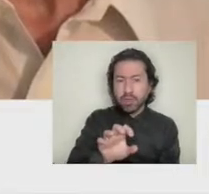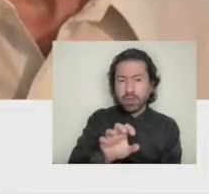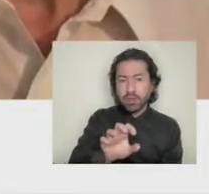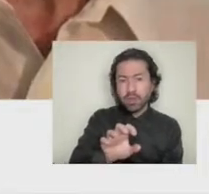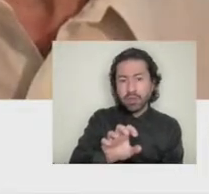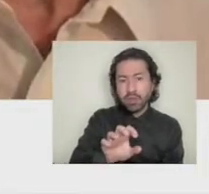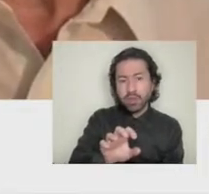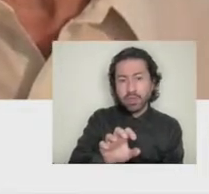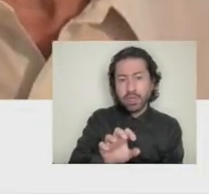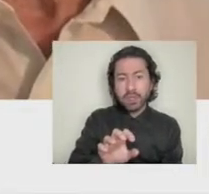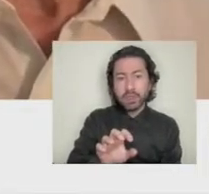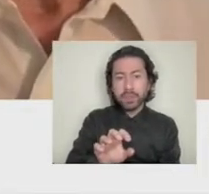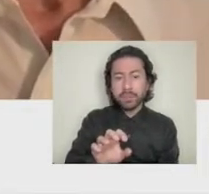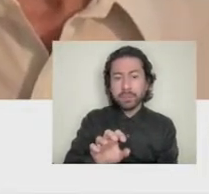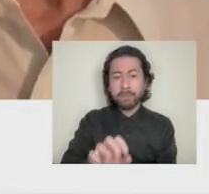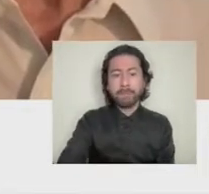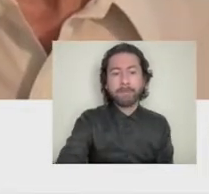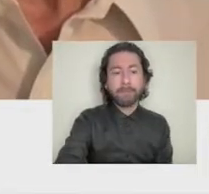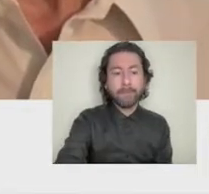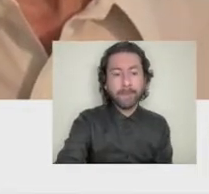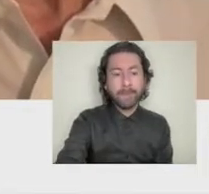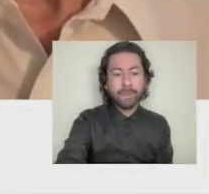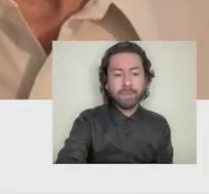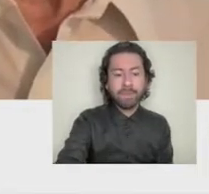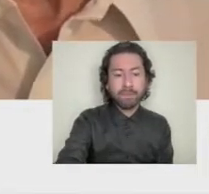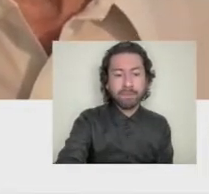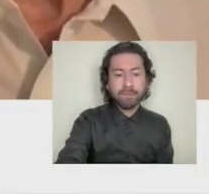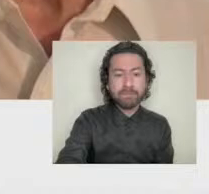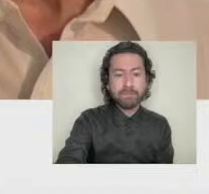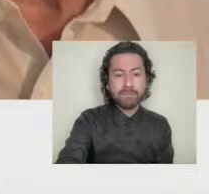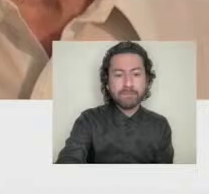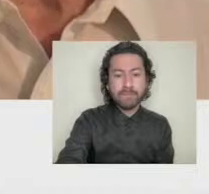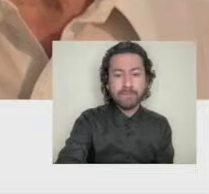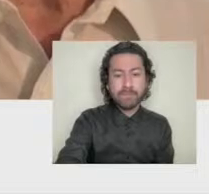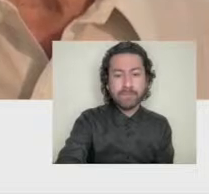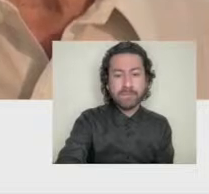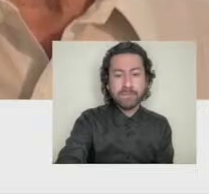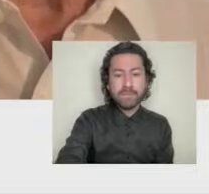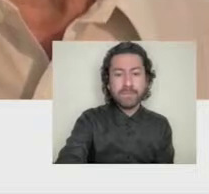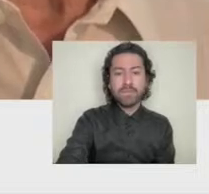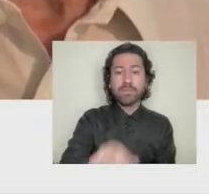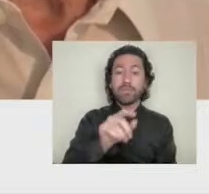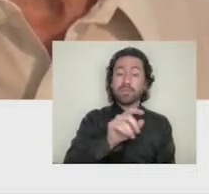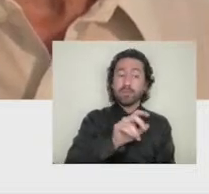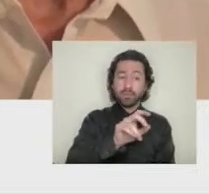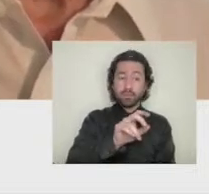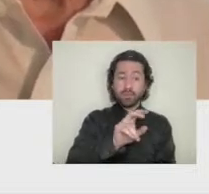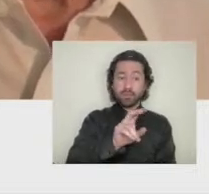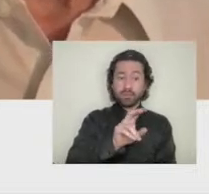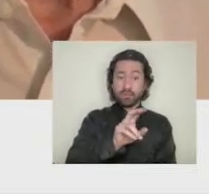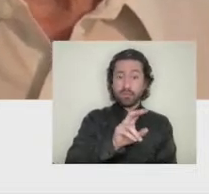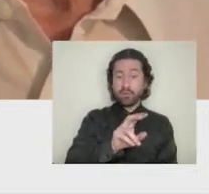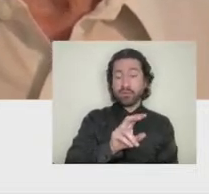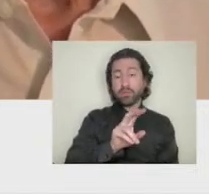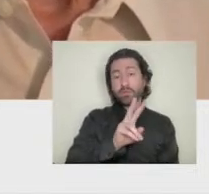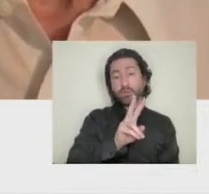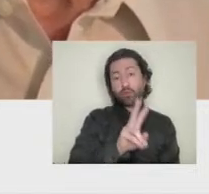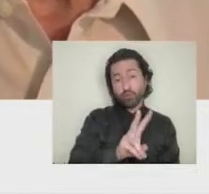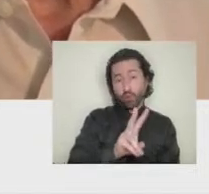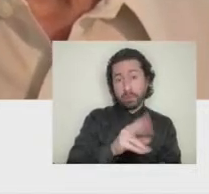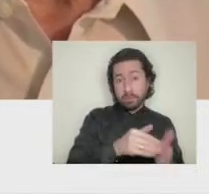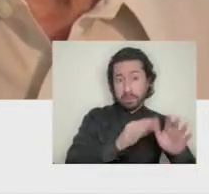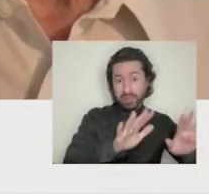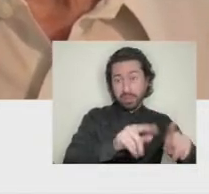were quite small for people in the least deprived decile. If you're rich,